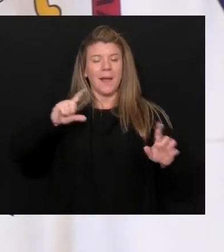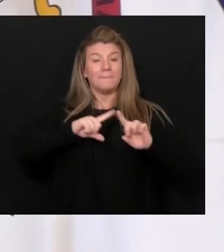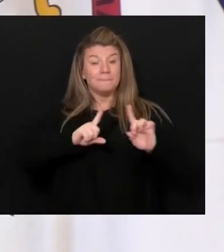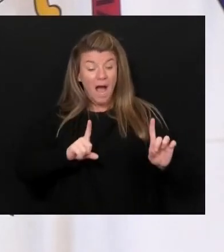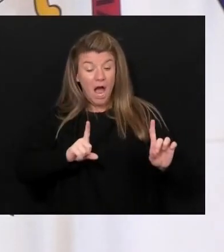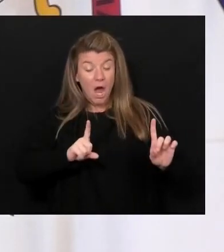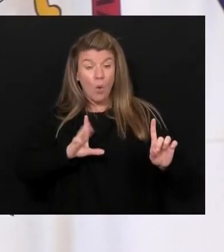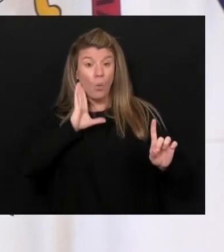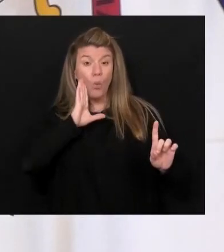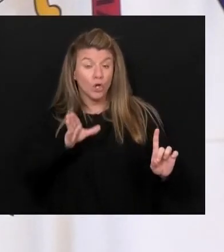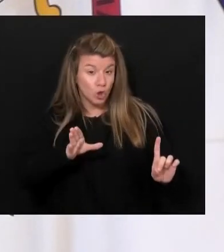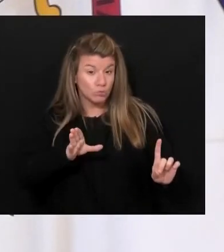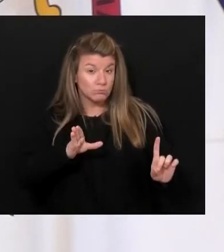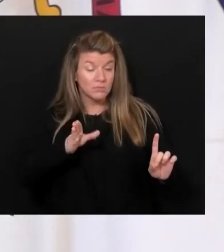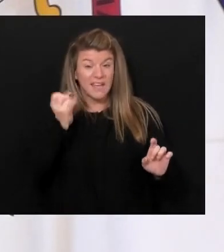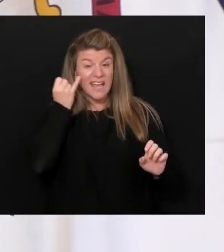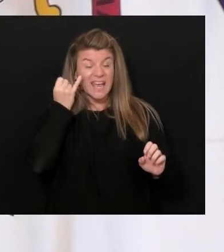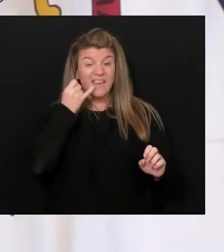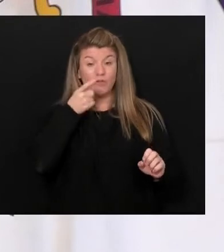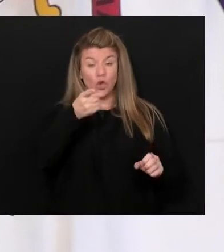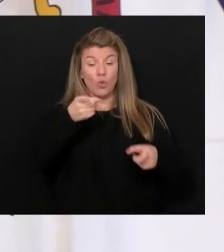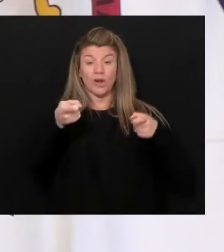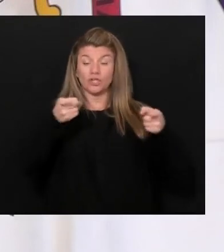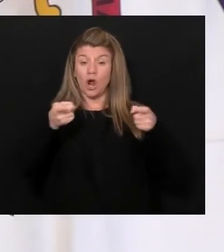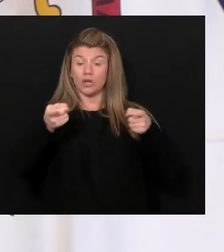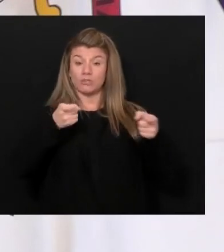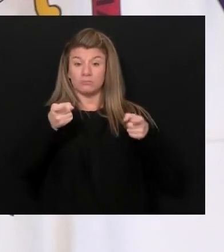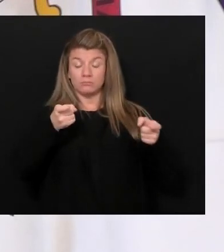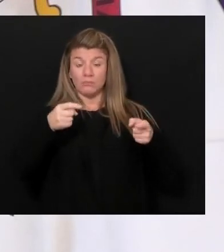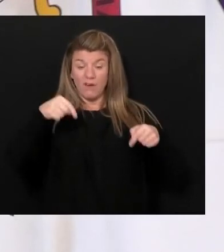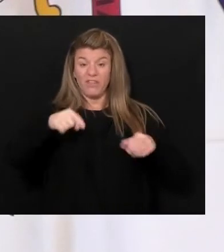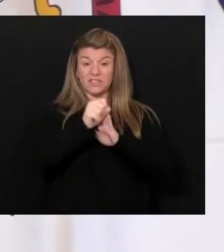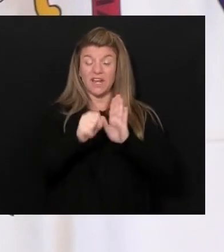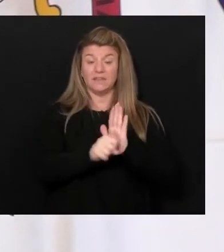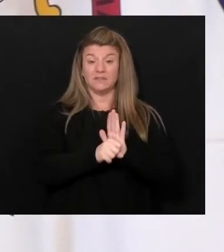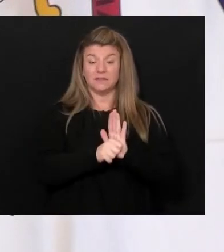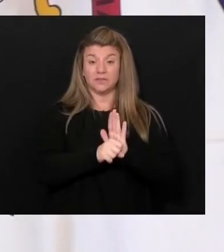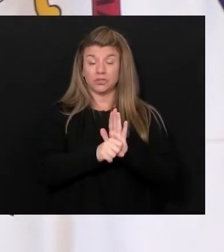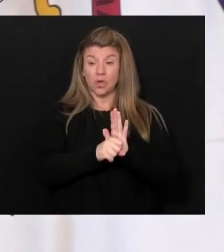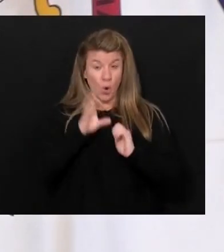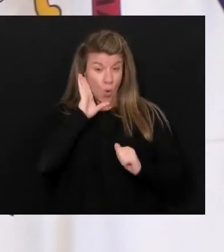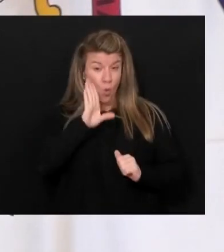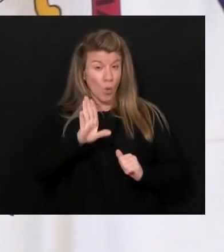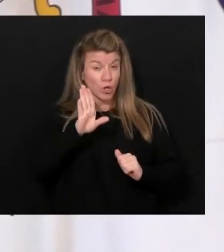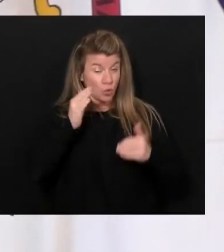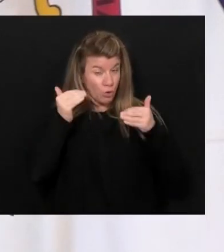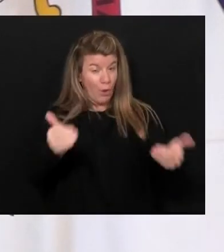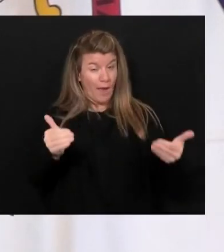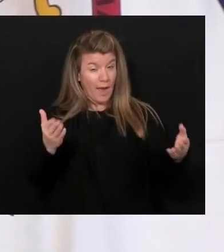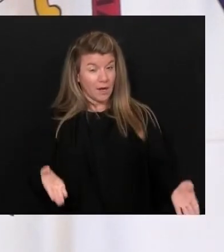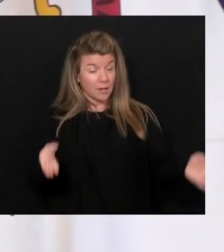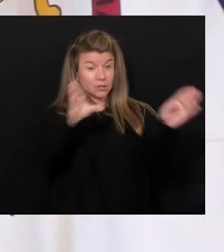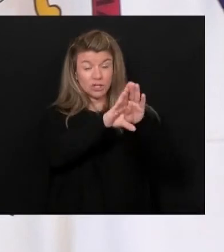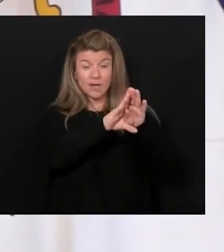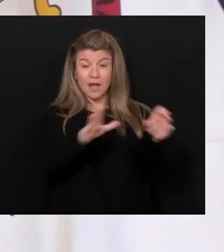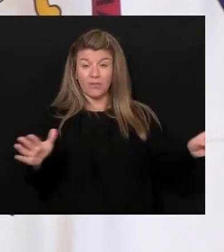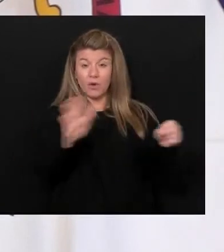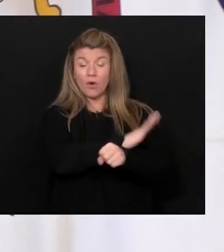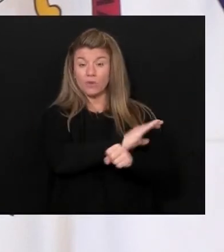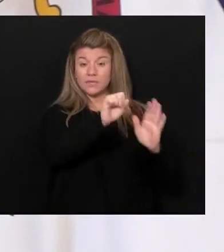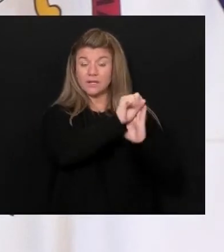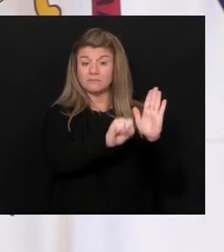would you, if you were in charge of the whole state, just shut the entire state down? Close